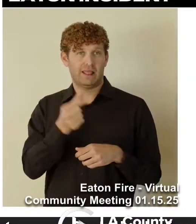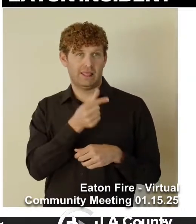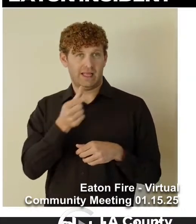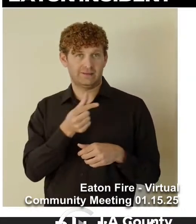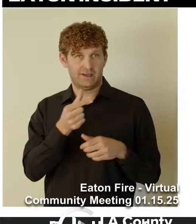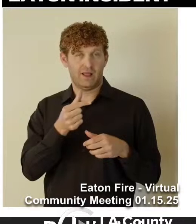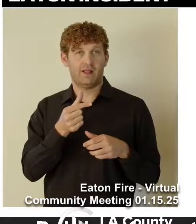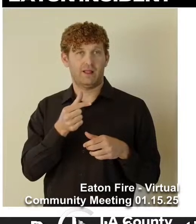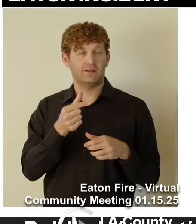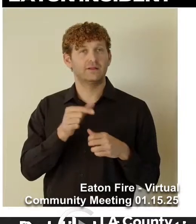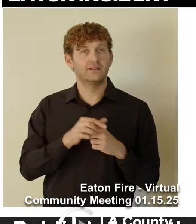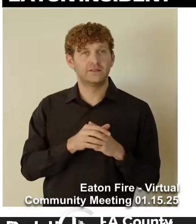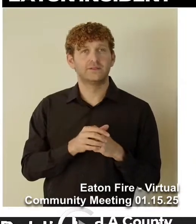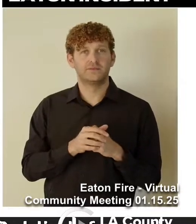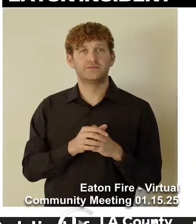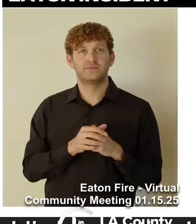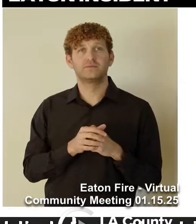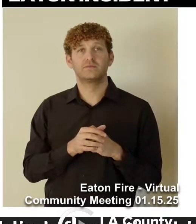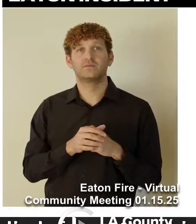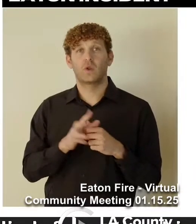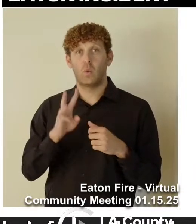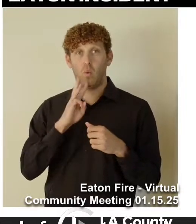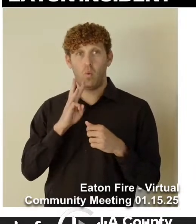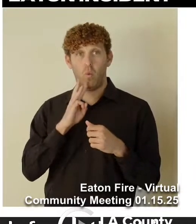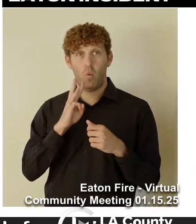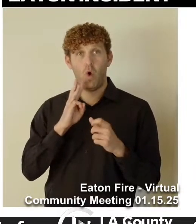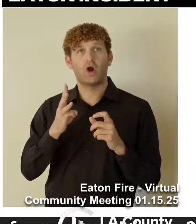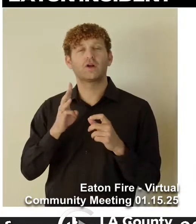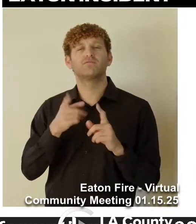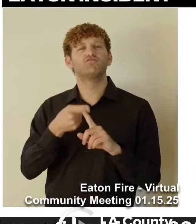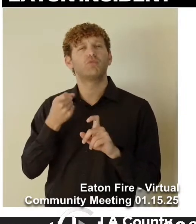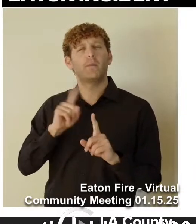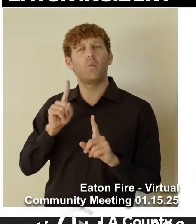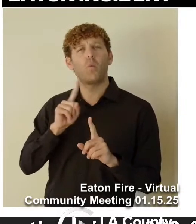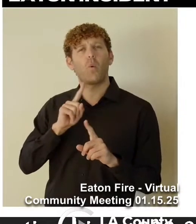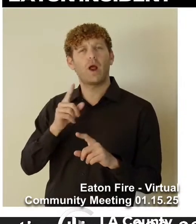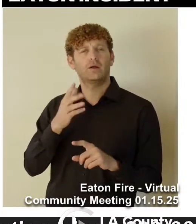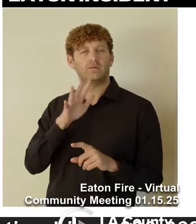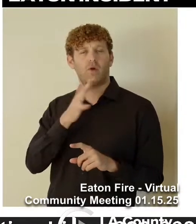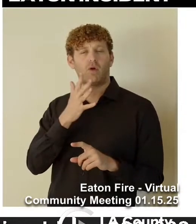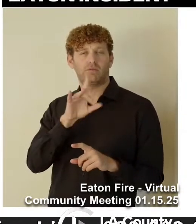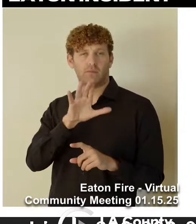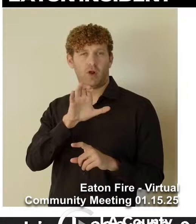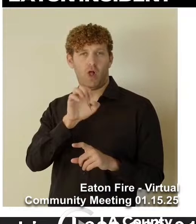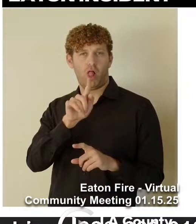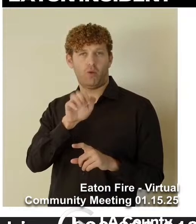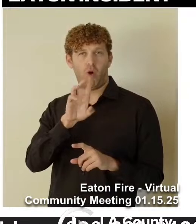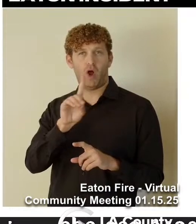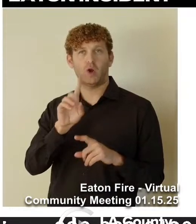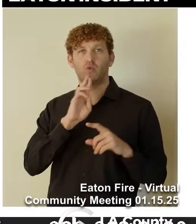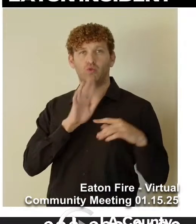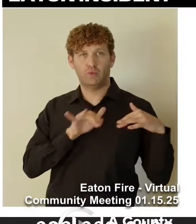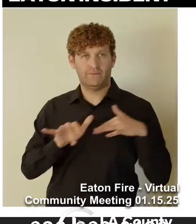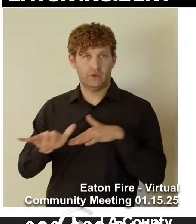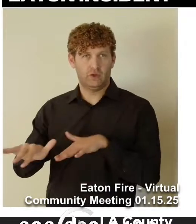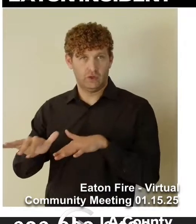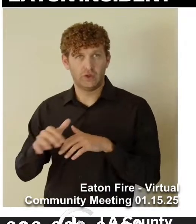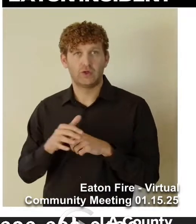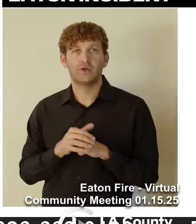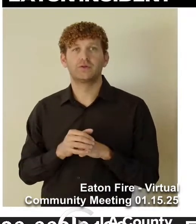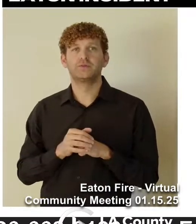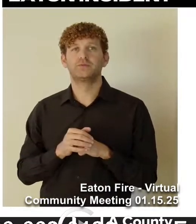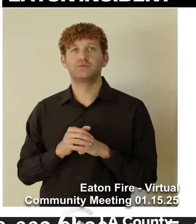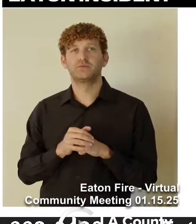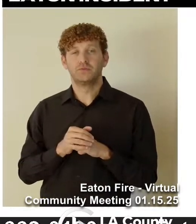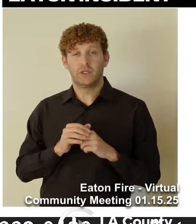in Colorado River. This water is then provided to 7 water utilities that serve the communities of La Crescenta, La Cañada, and